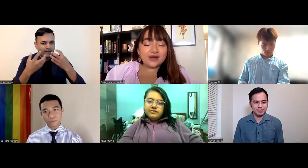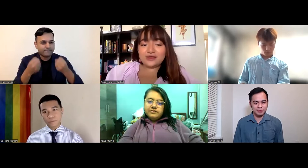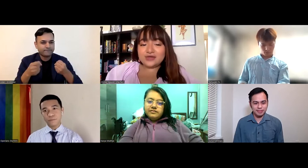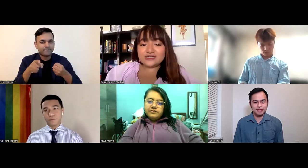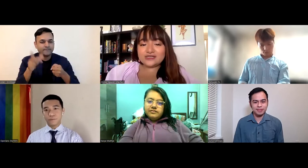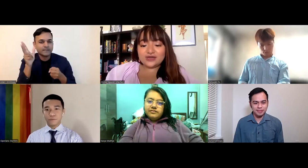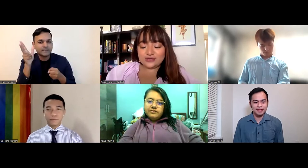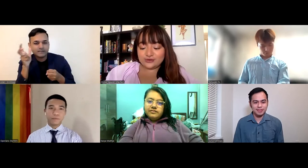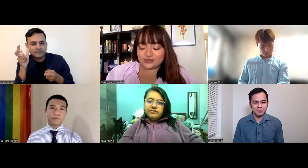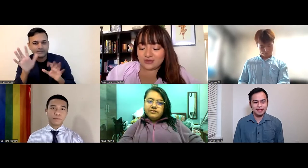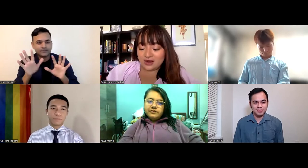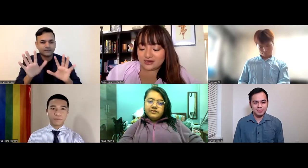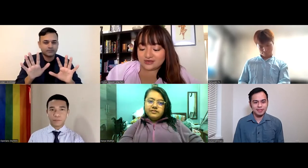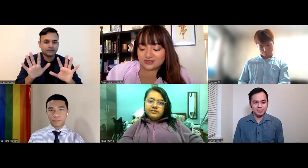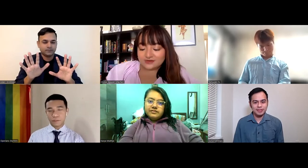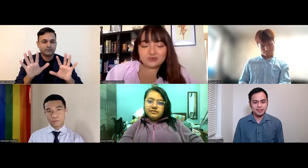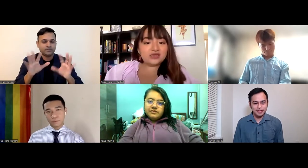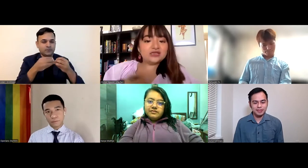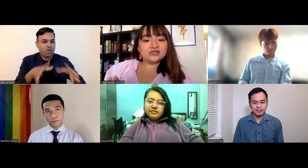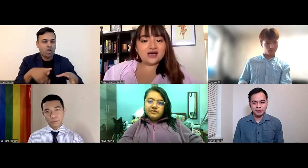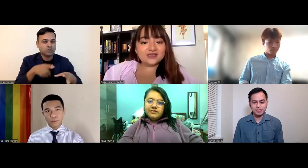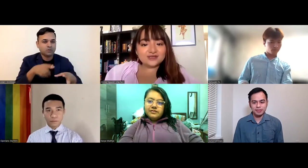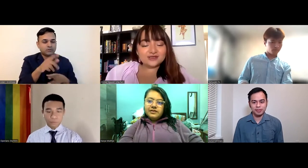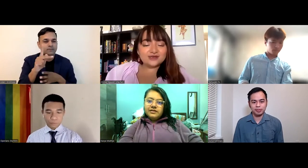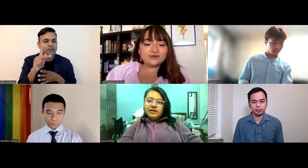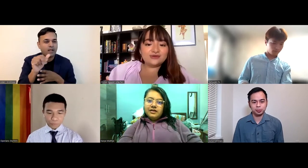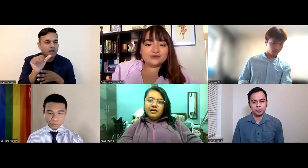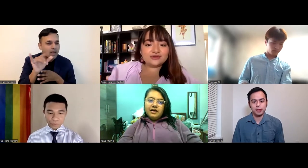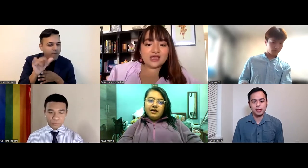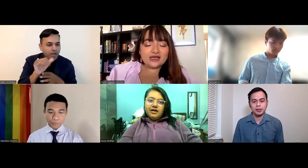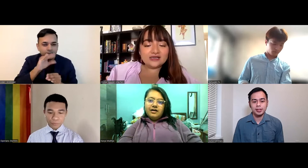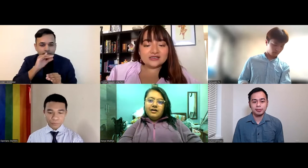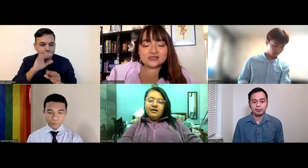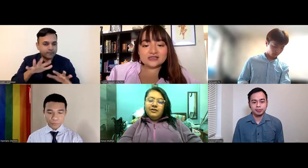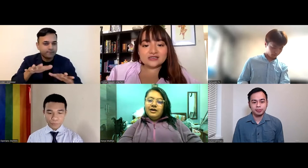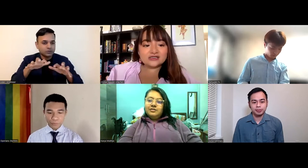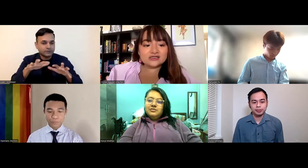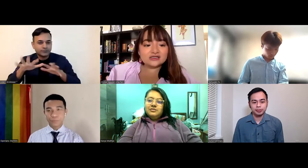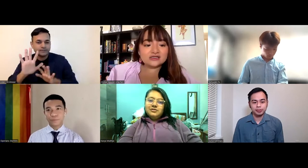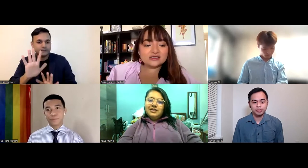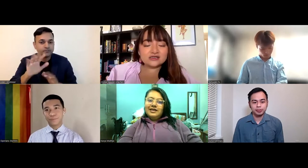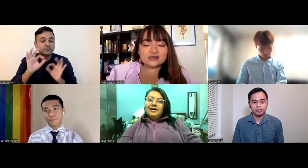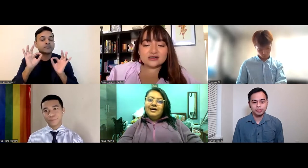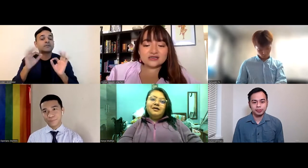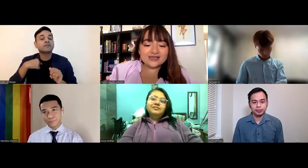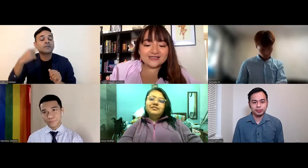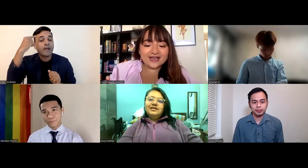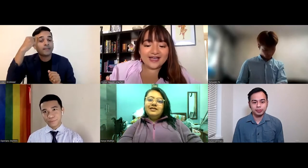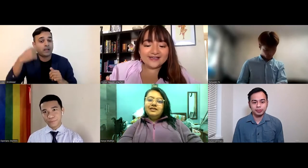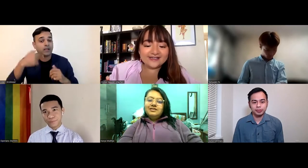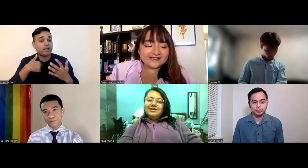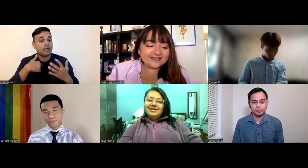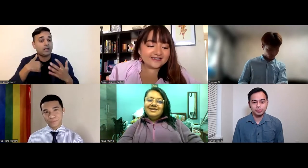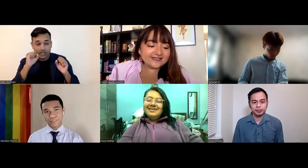but I think we can still hear you. Would you mind repeating the last sentence that you were saying? Oh, I'm so sorry. It's